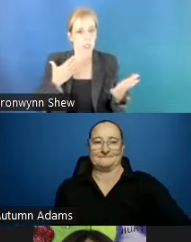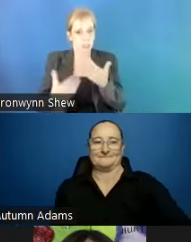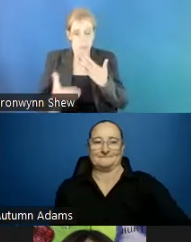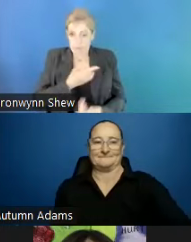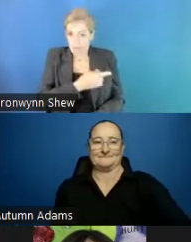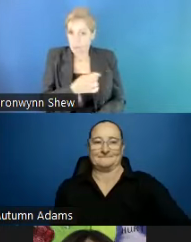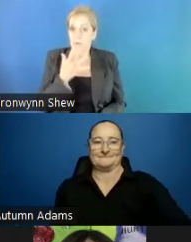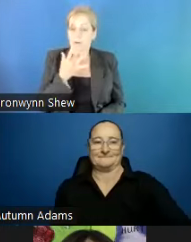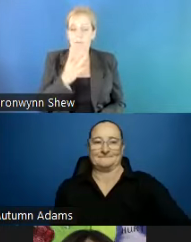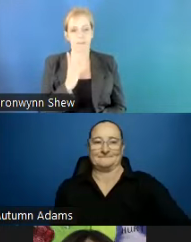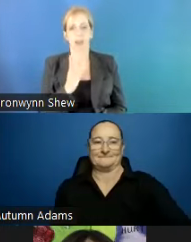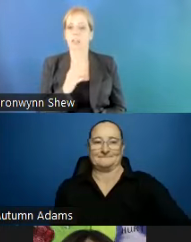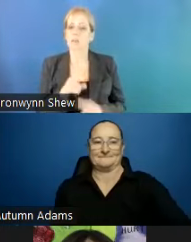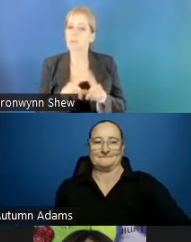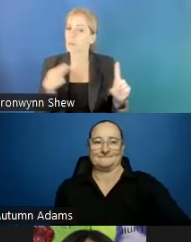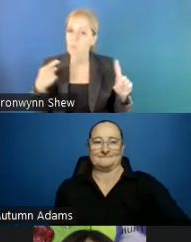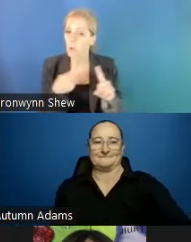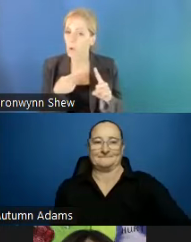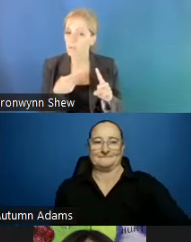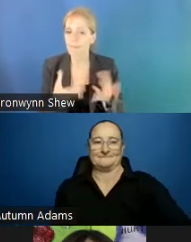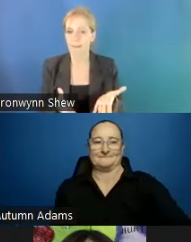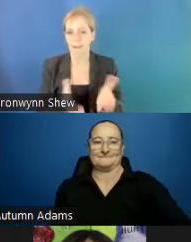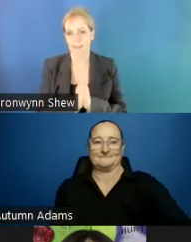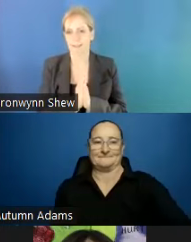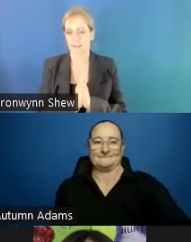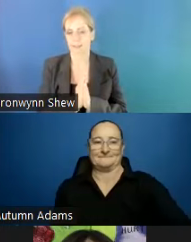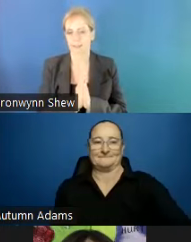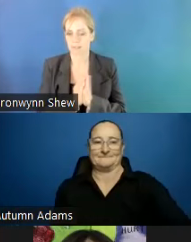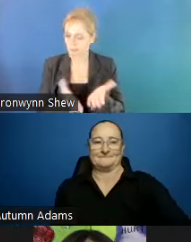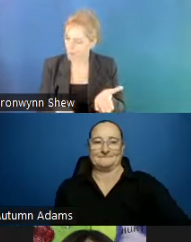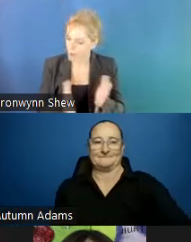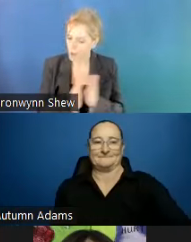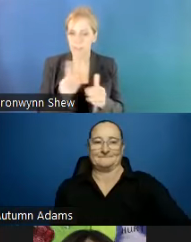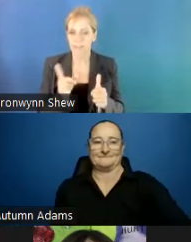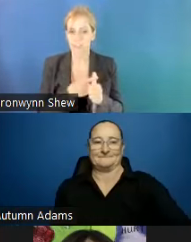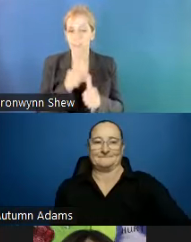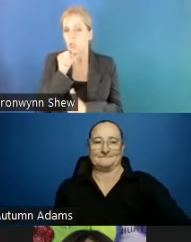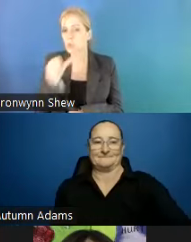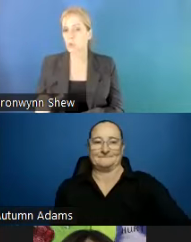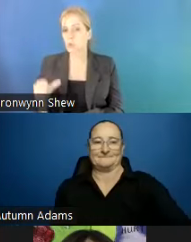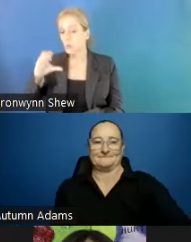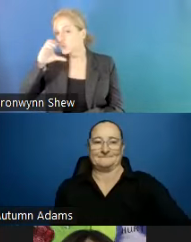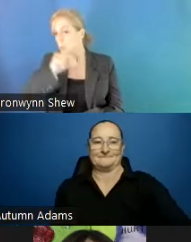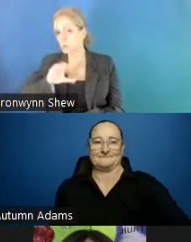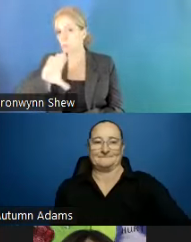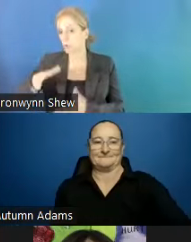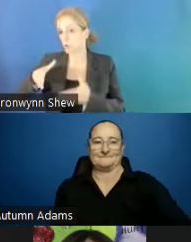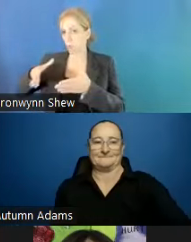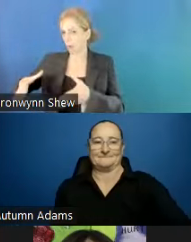ask them first. Don't rely on your preferred method. And you might think,